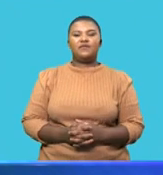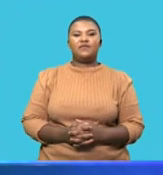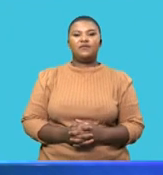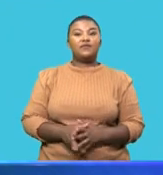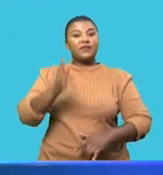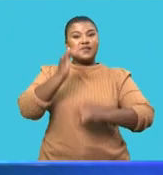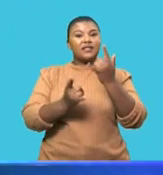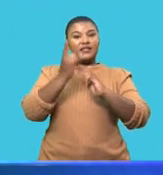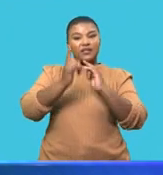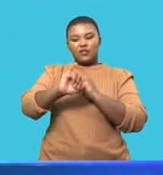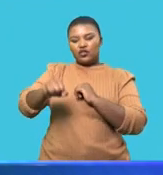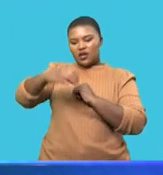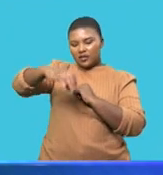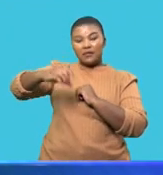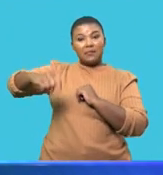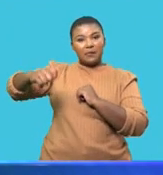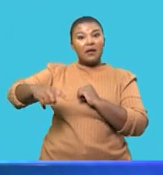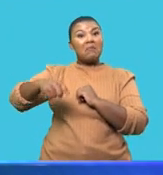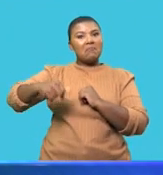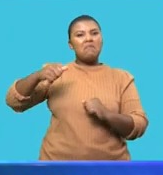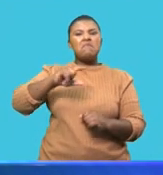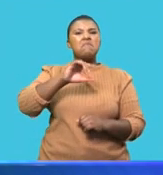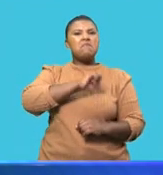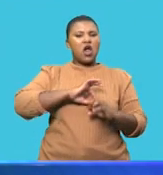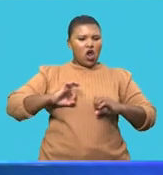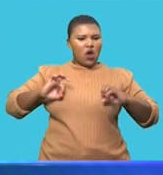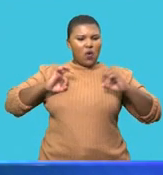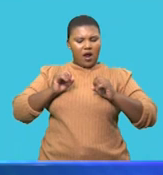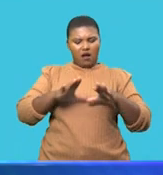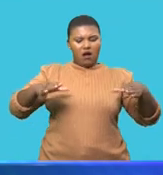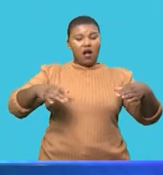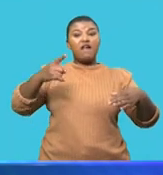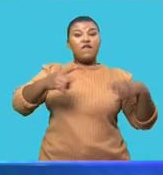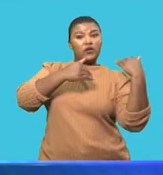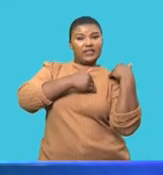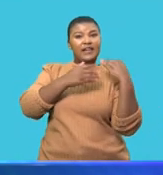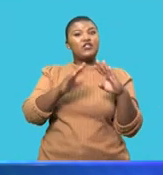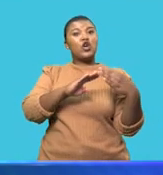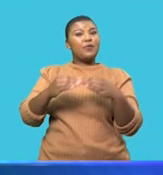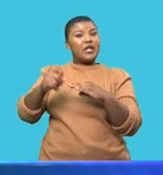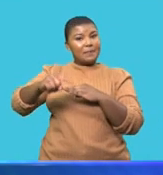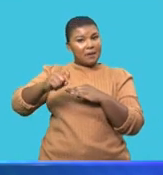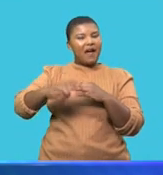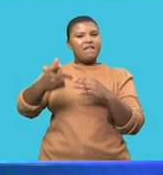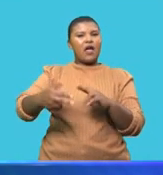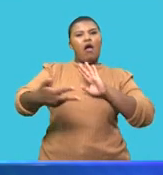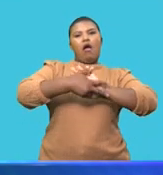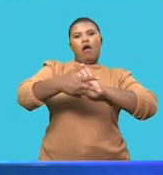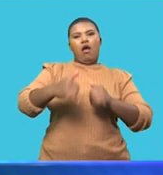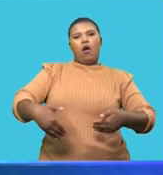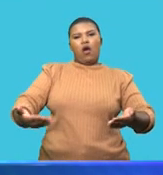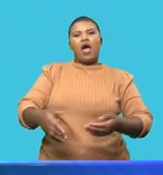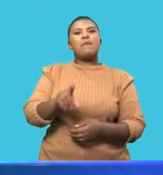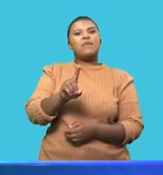Now, the city of Johannesburg is member of the Mayoral Committee for Safety and Security. Councillor Mgcini Tshwaku officially introduced the Diepsloot